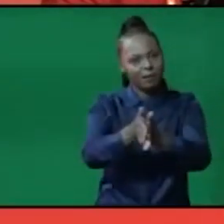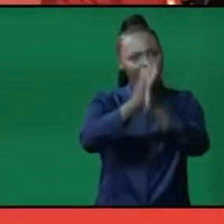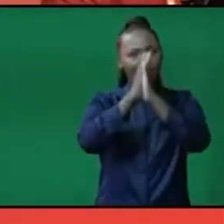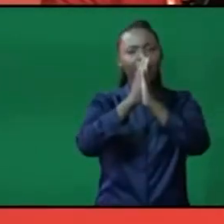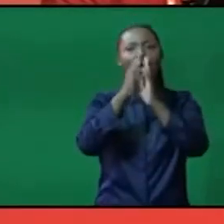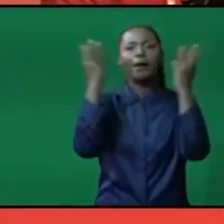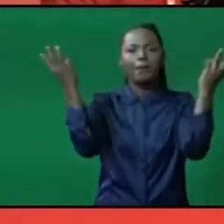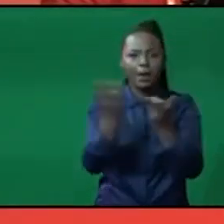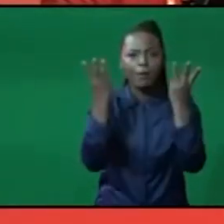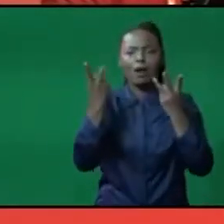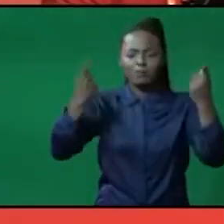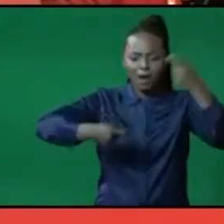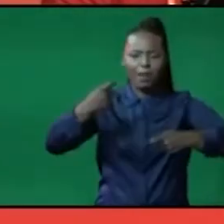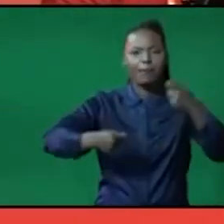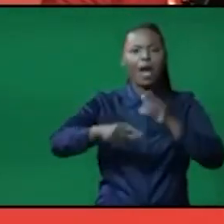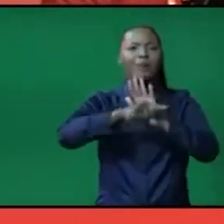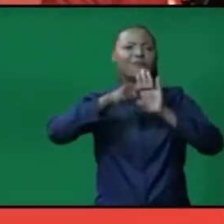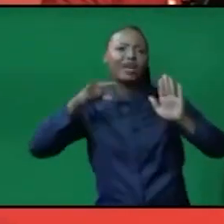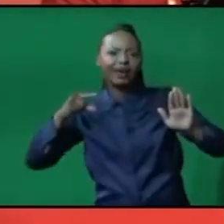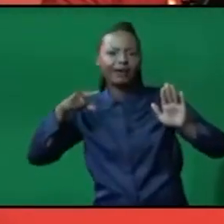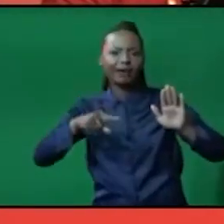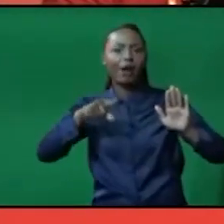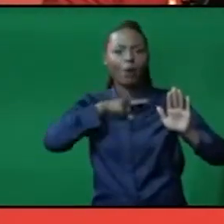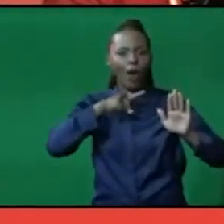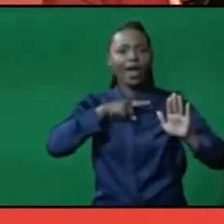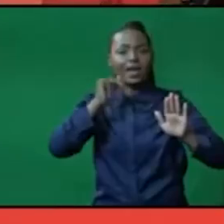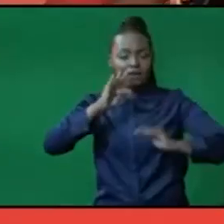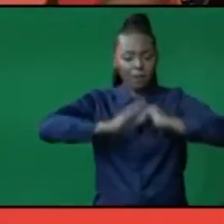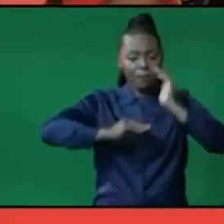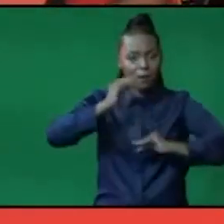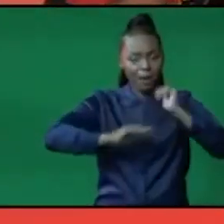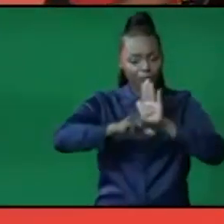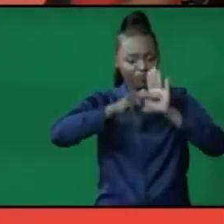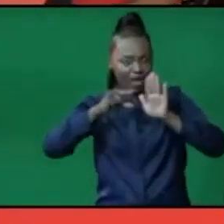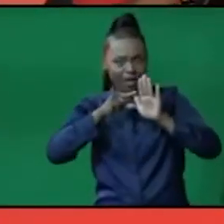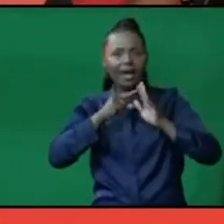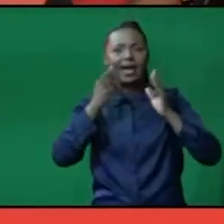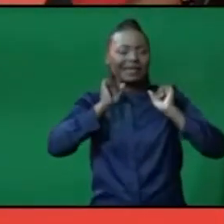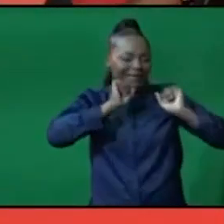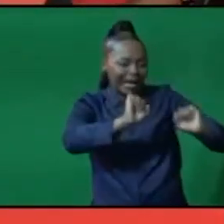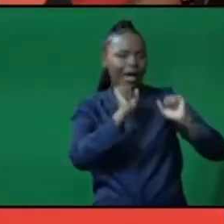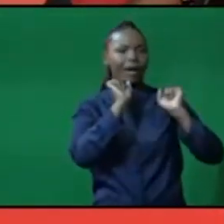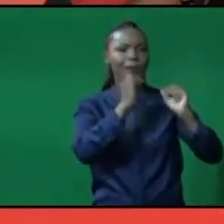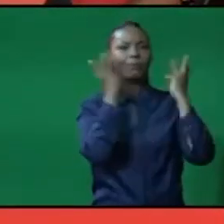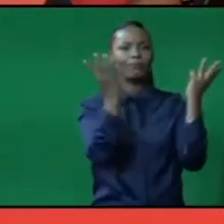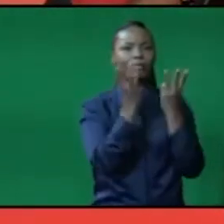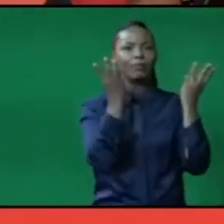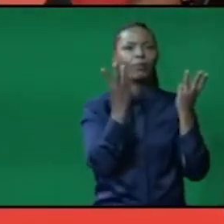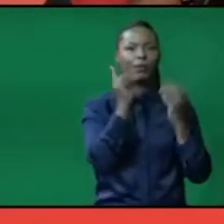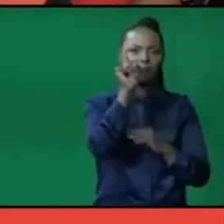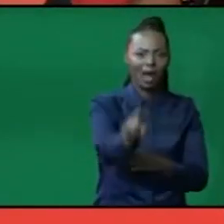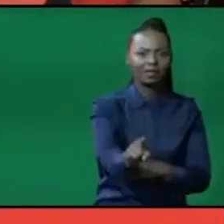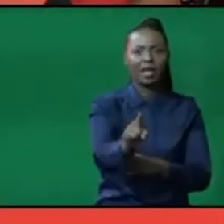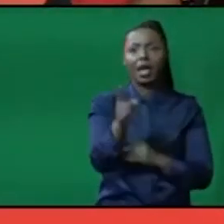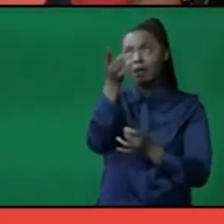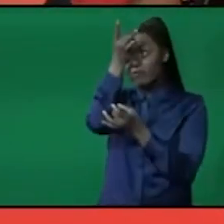to contribute a brick, so that this school becomes the people's school. We have already told the